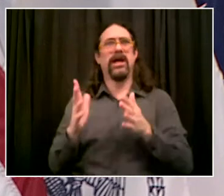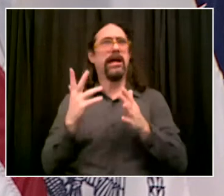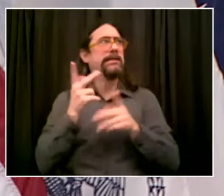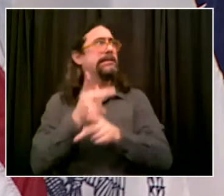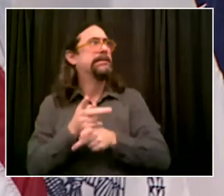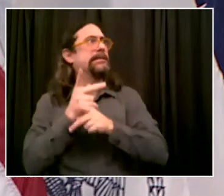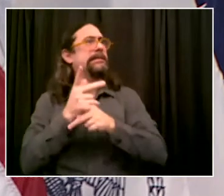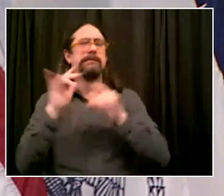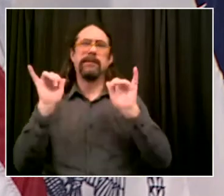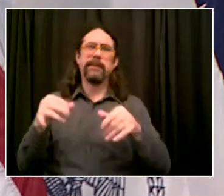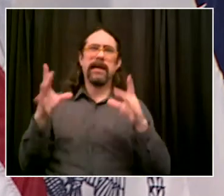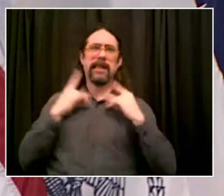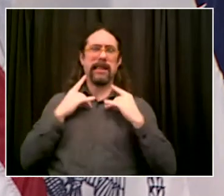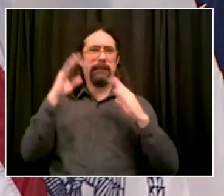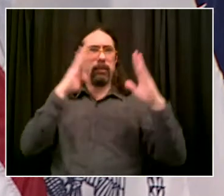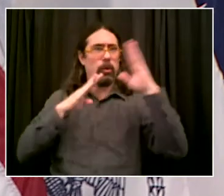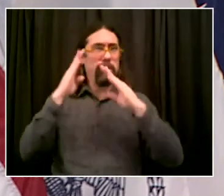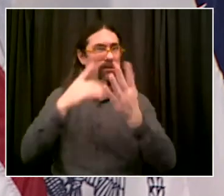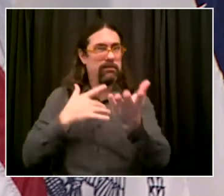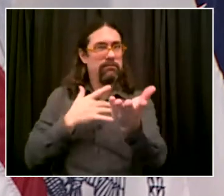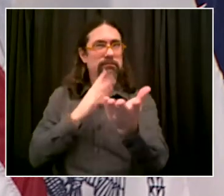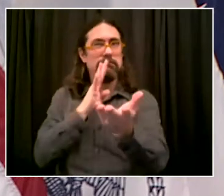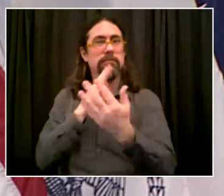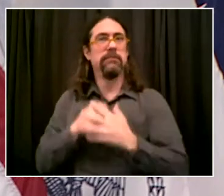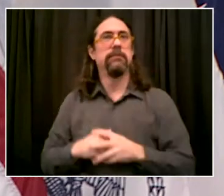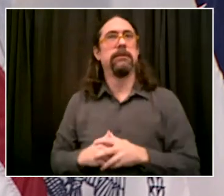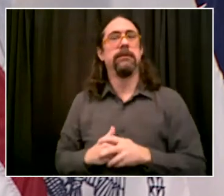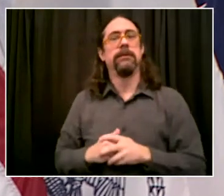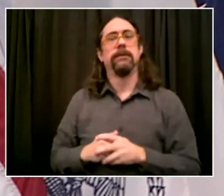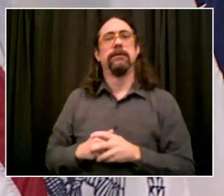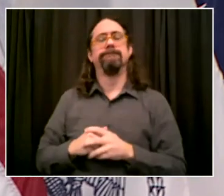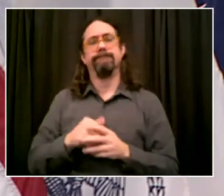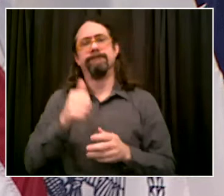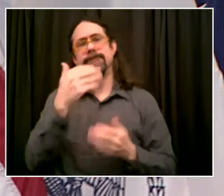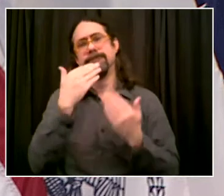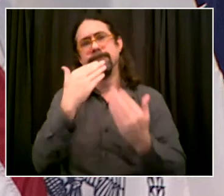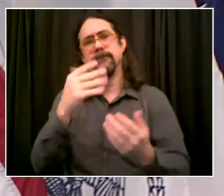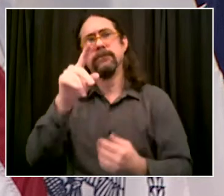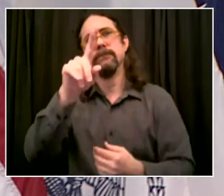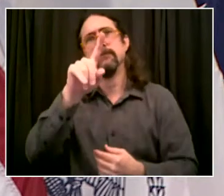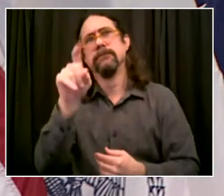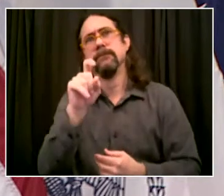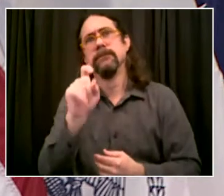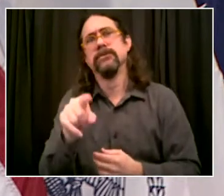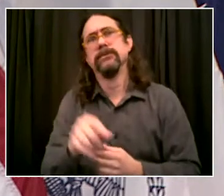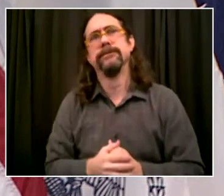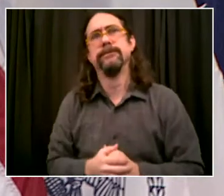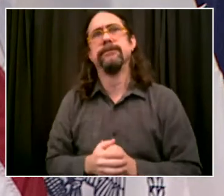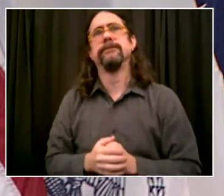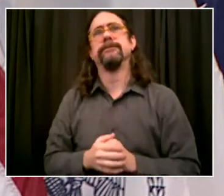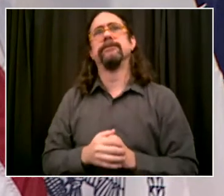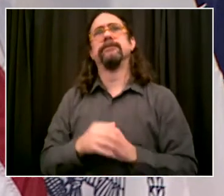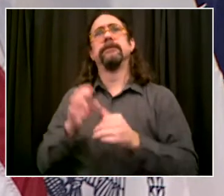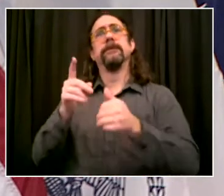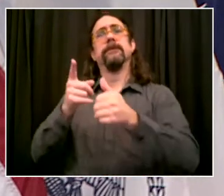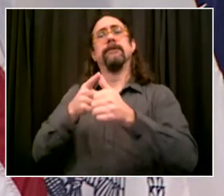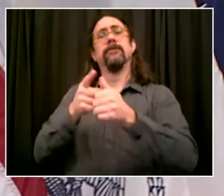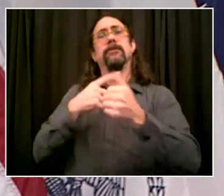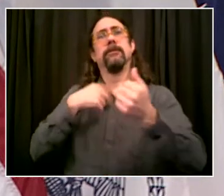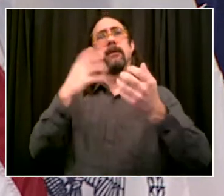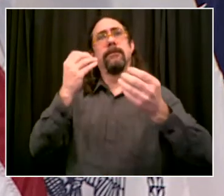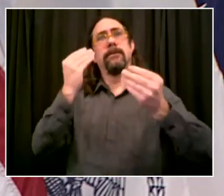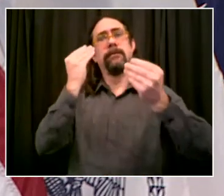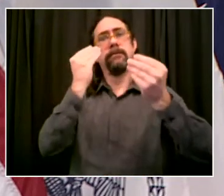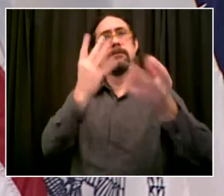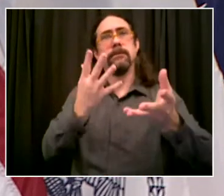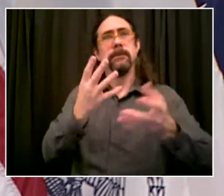I want to tell you, Dr. Choksi has been doing absolutely amazing work and grueling work protecting all